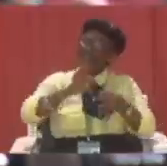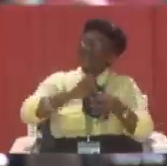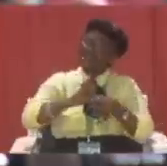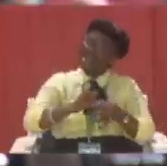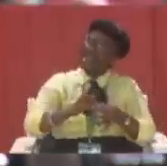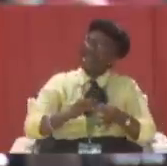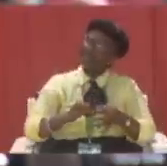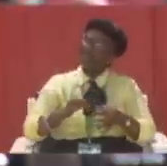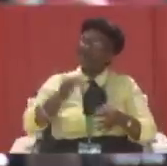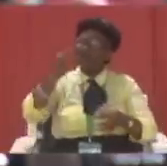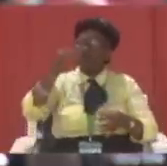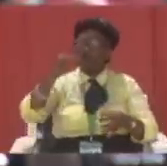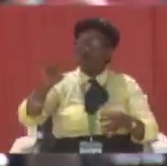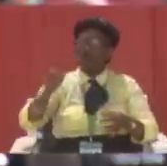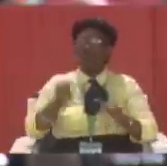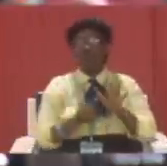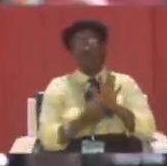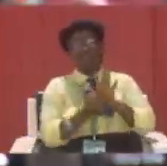a combination of sight